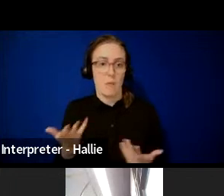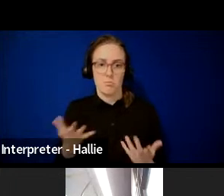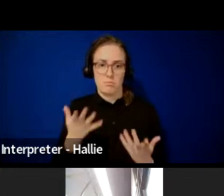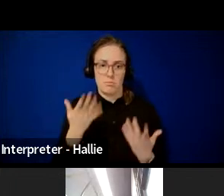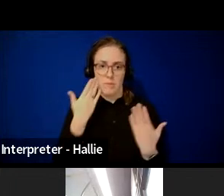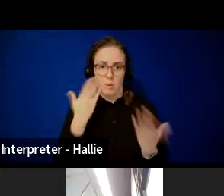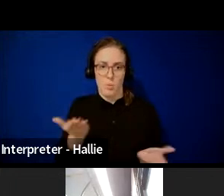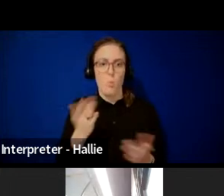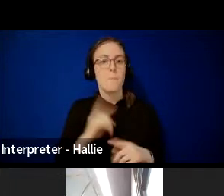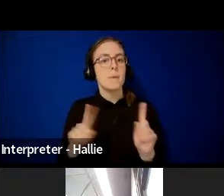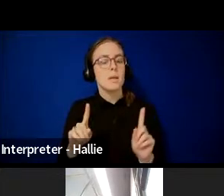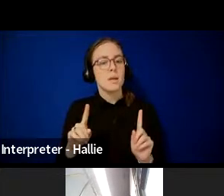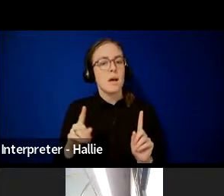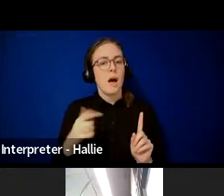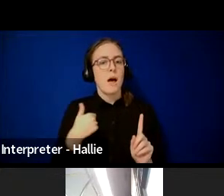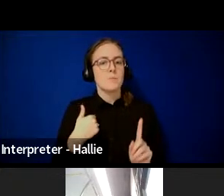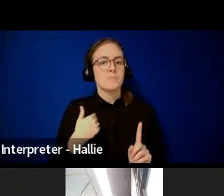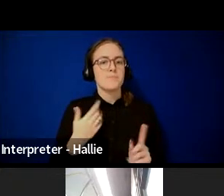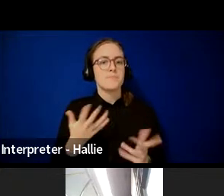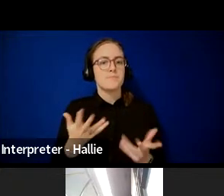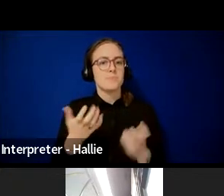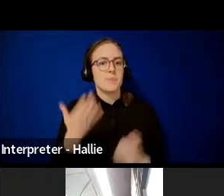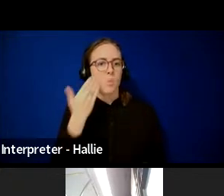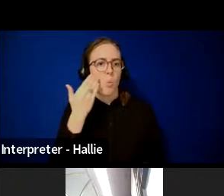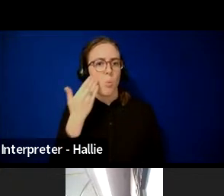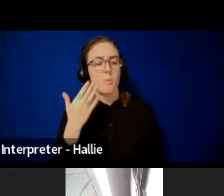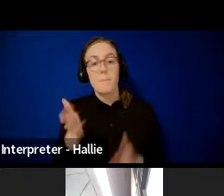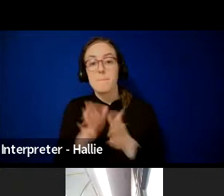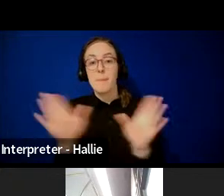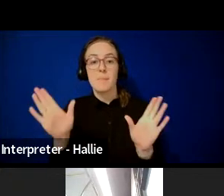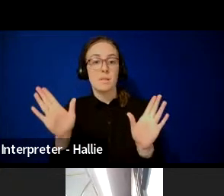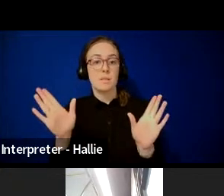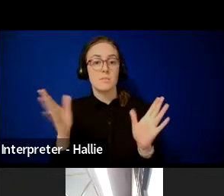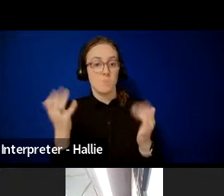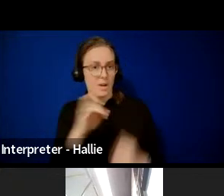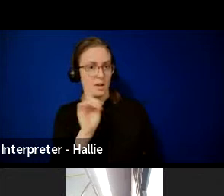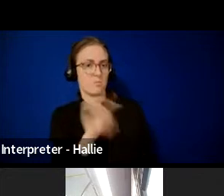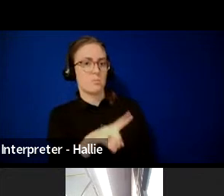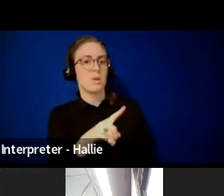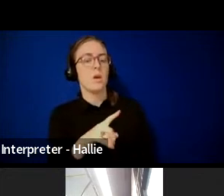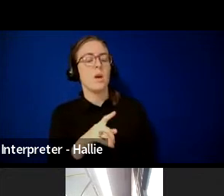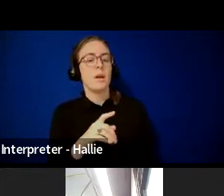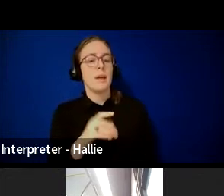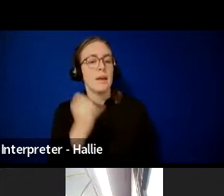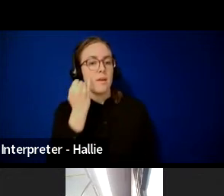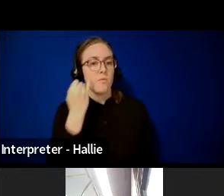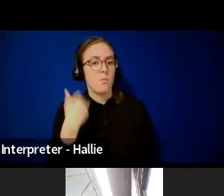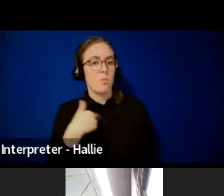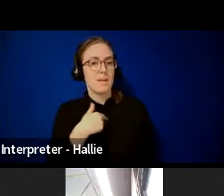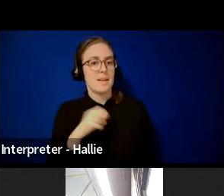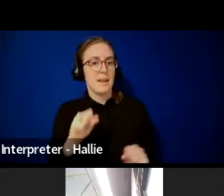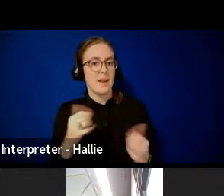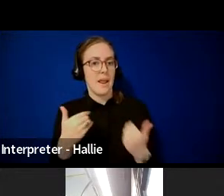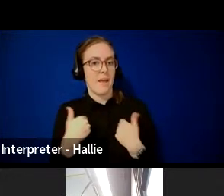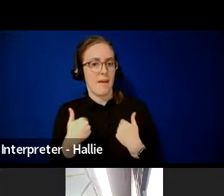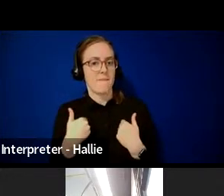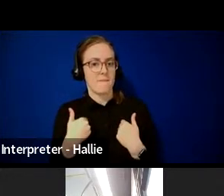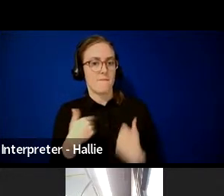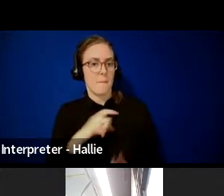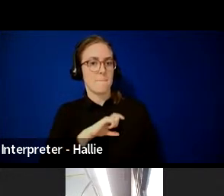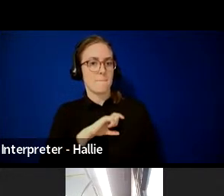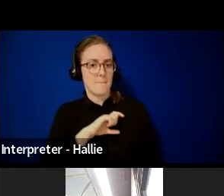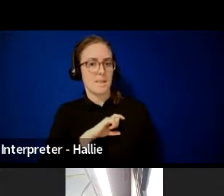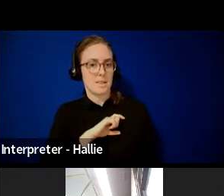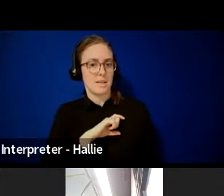like to ask again publicly if we could have police to at least stop at